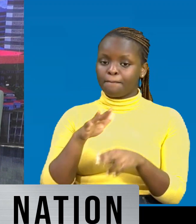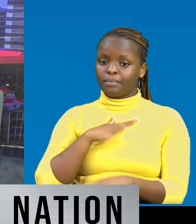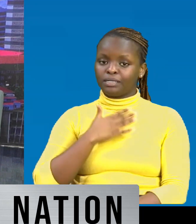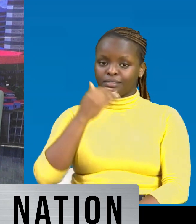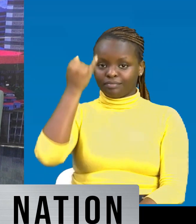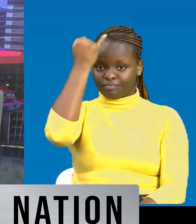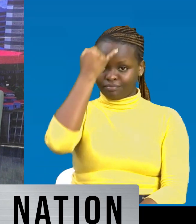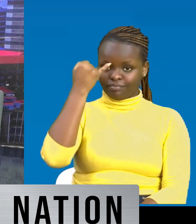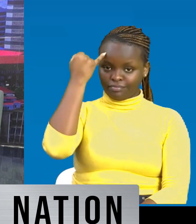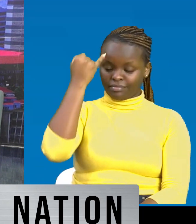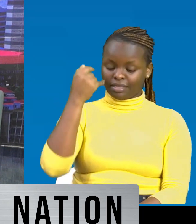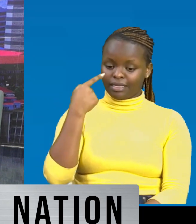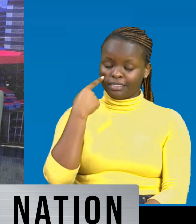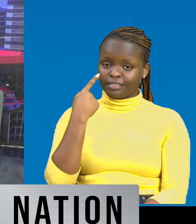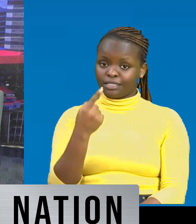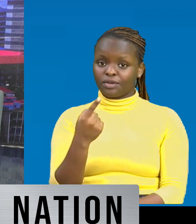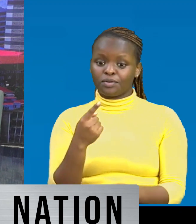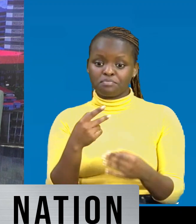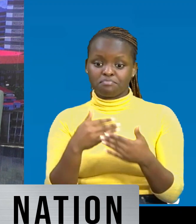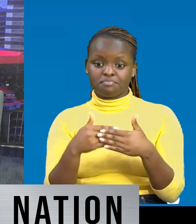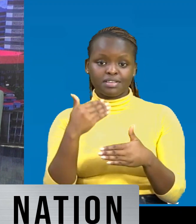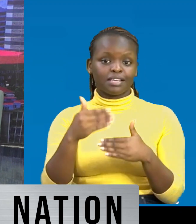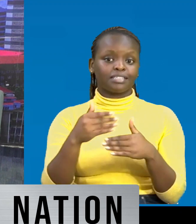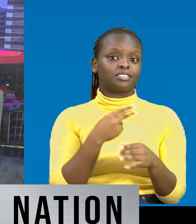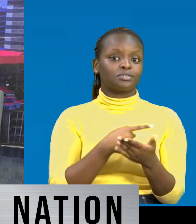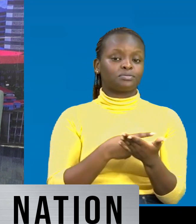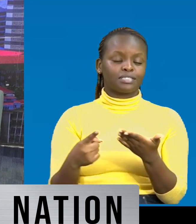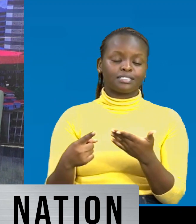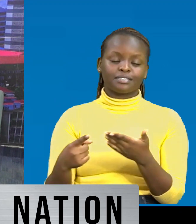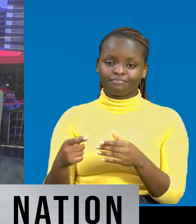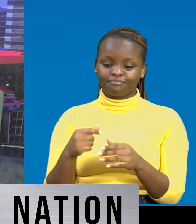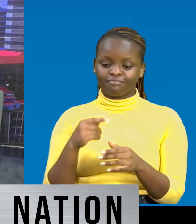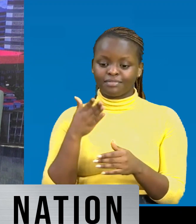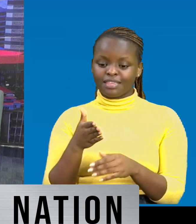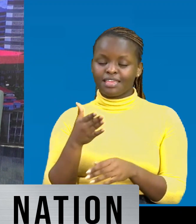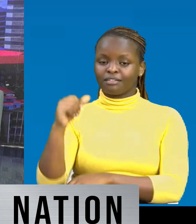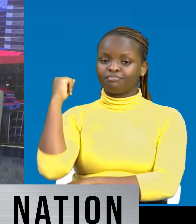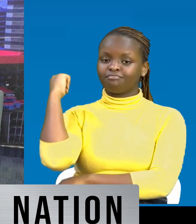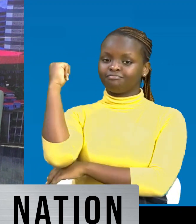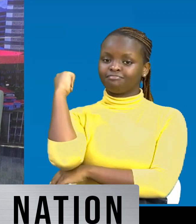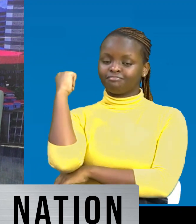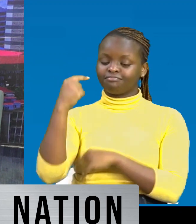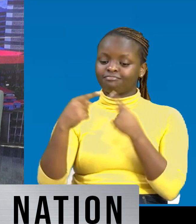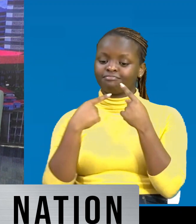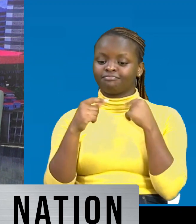See you next week here on Politics Today. Hapa tunachapa siasa. Bye-bye.